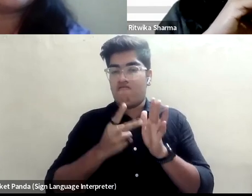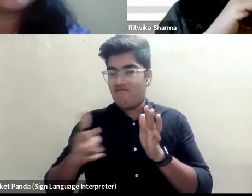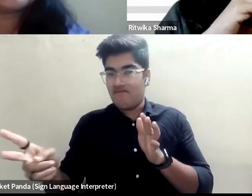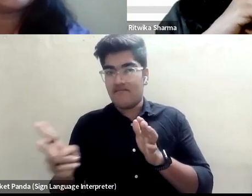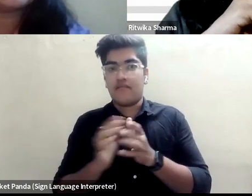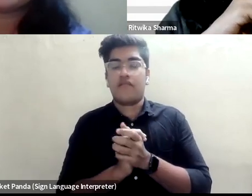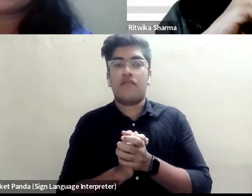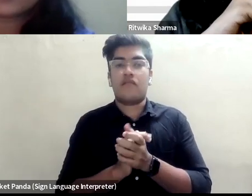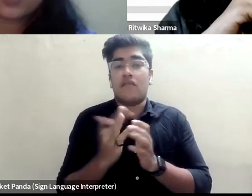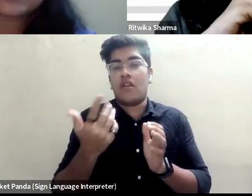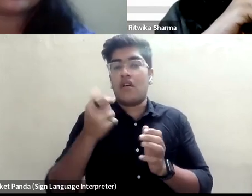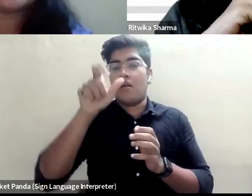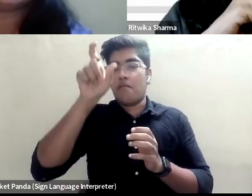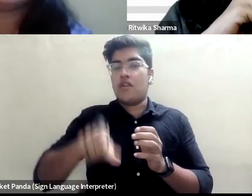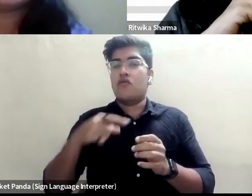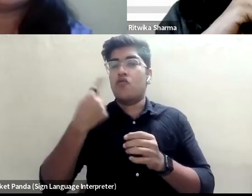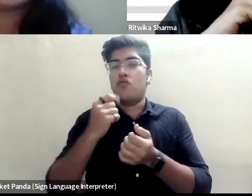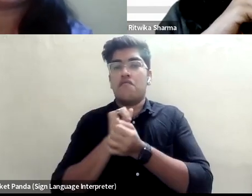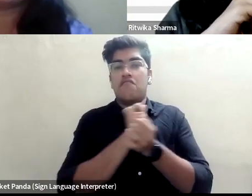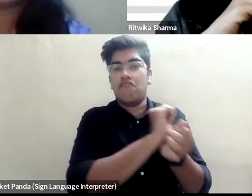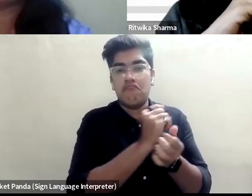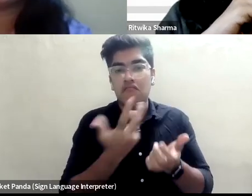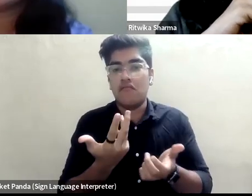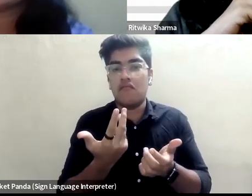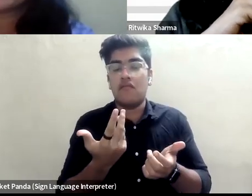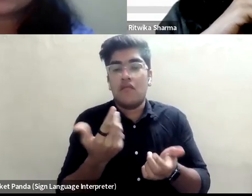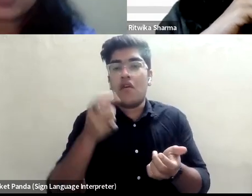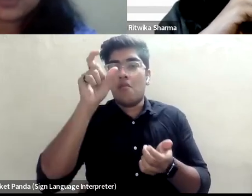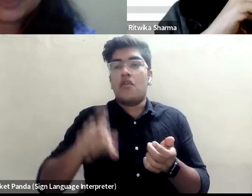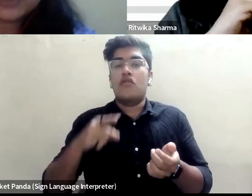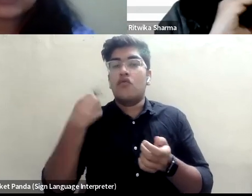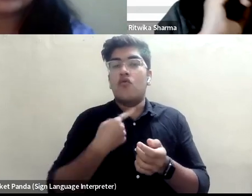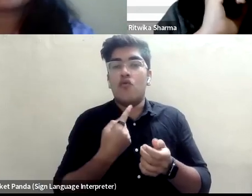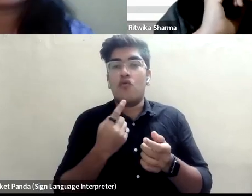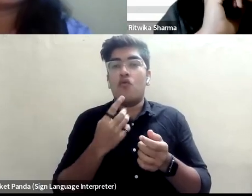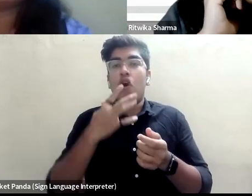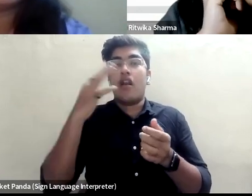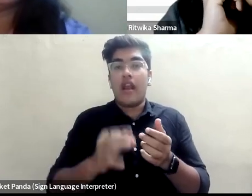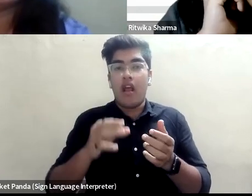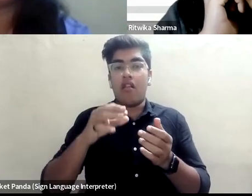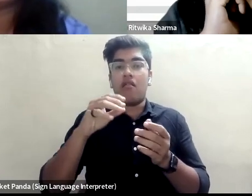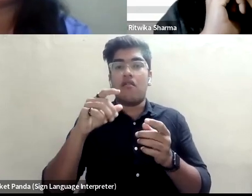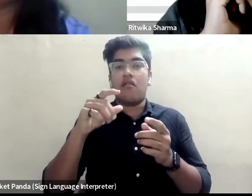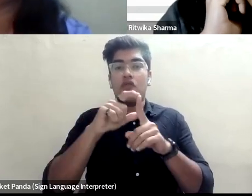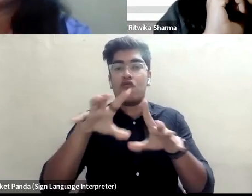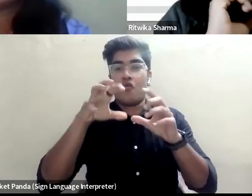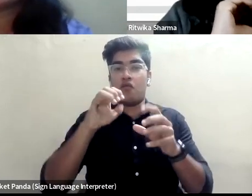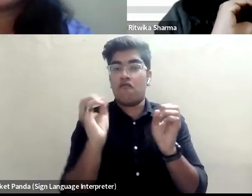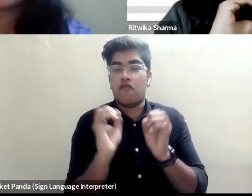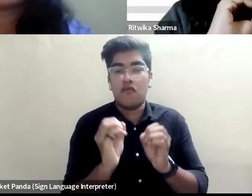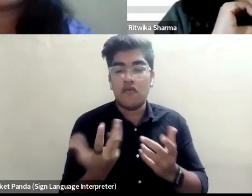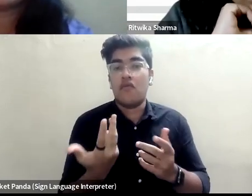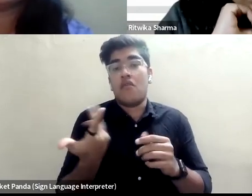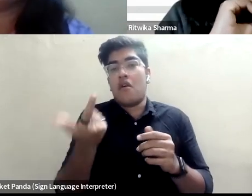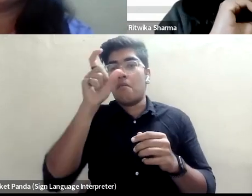on somebody detained or somebody who has not been able to produce a link document, or say somebody who has been declared a foreigner